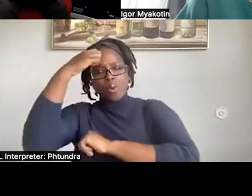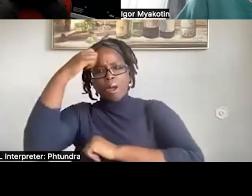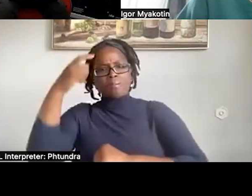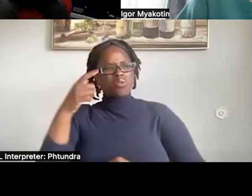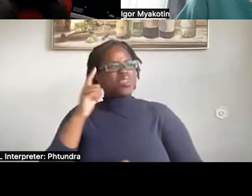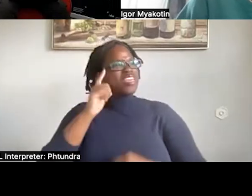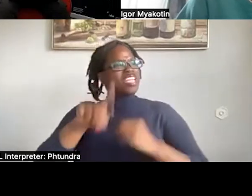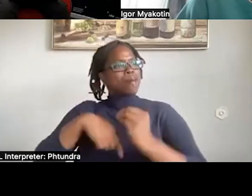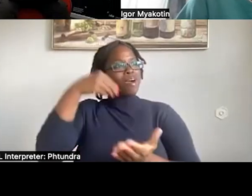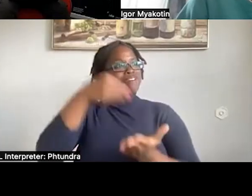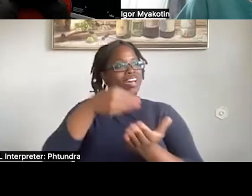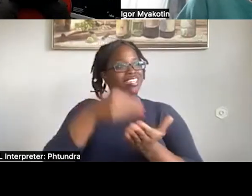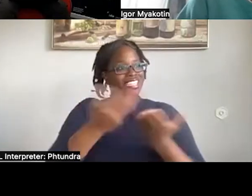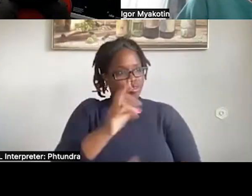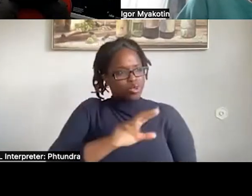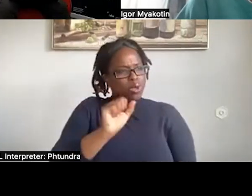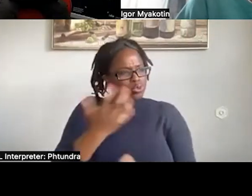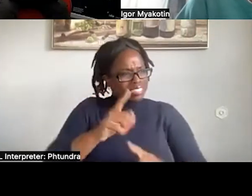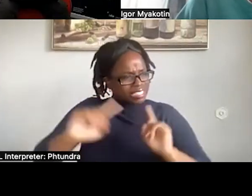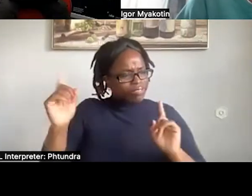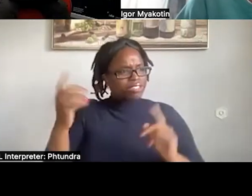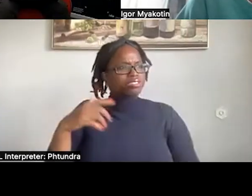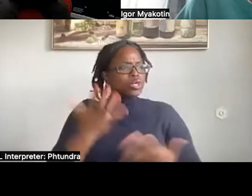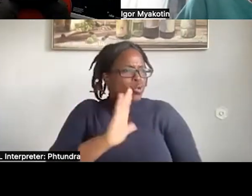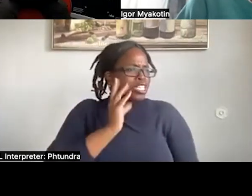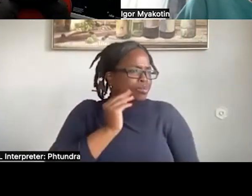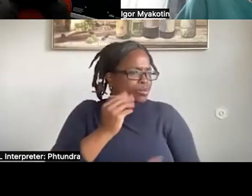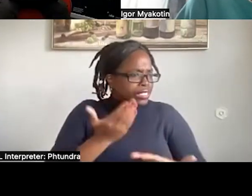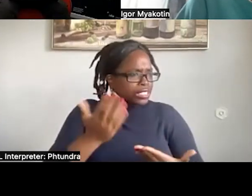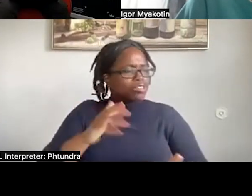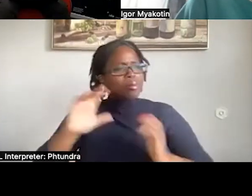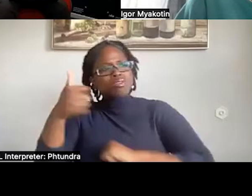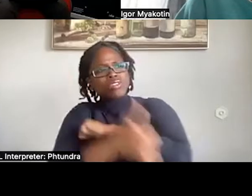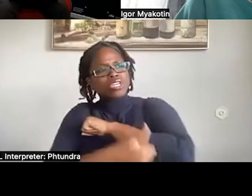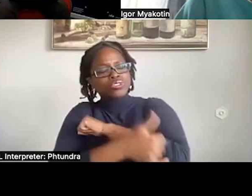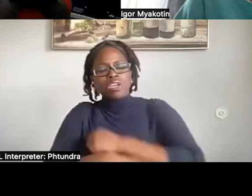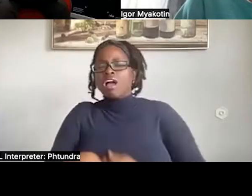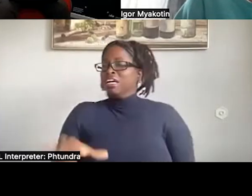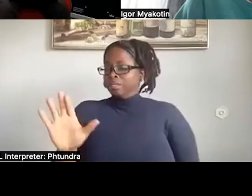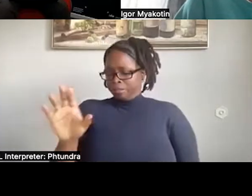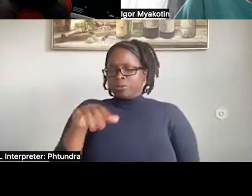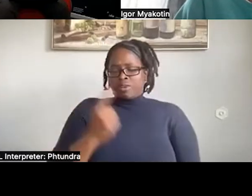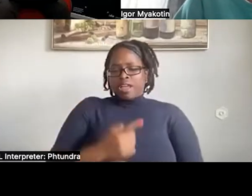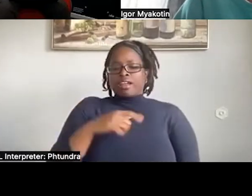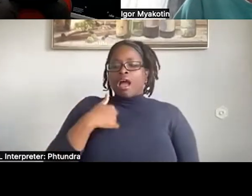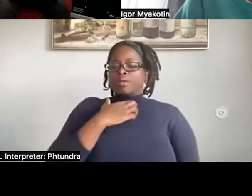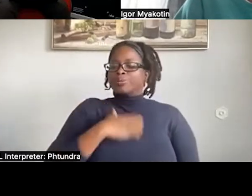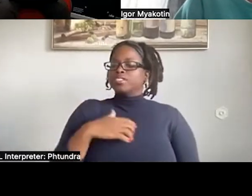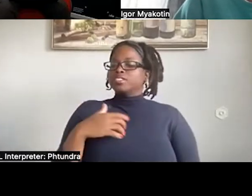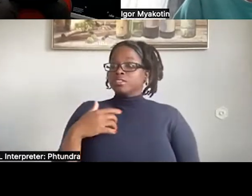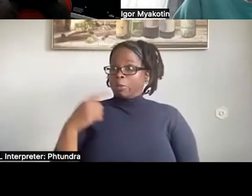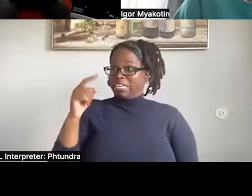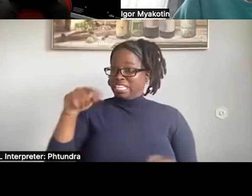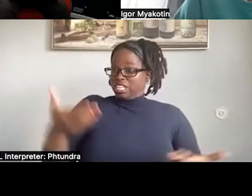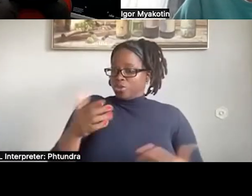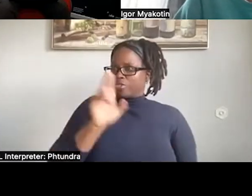experienced when you were over here? I wish that when I was in the US, like, I wish that they could